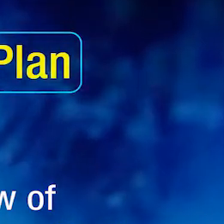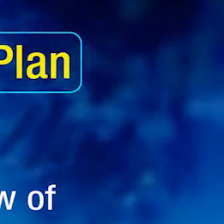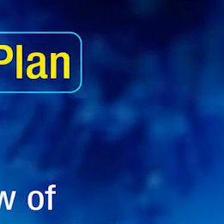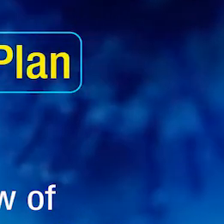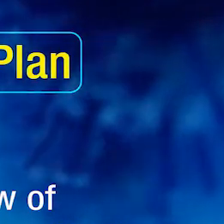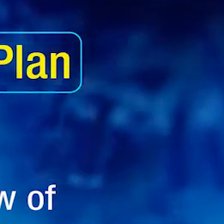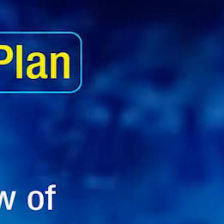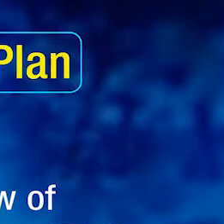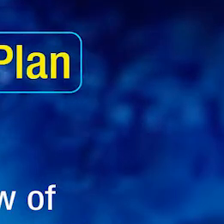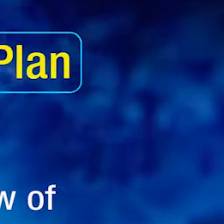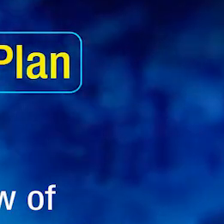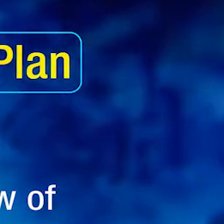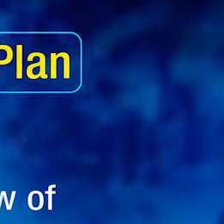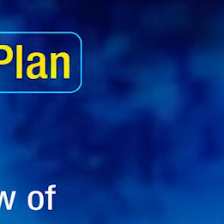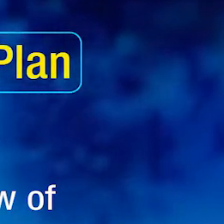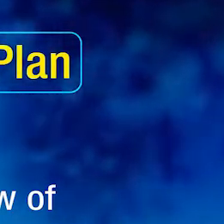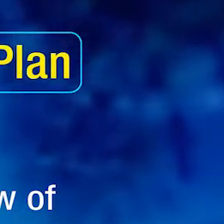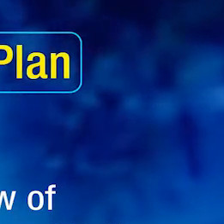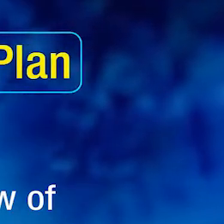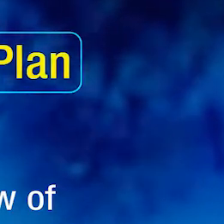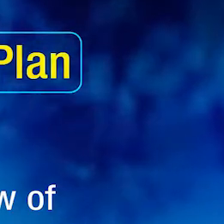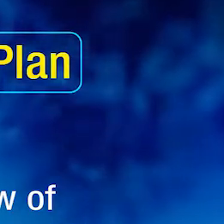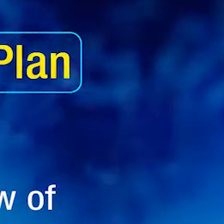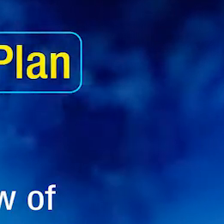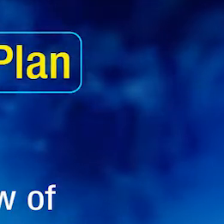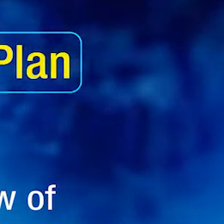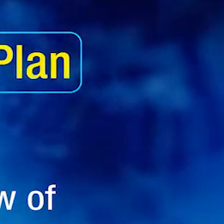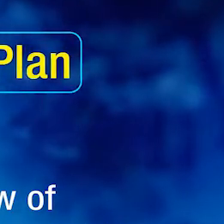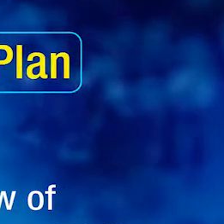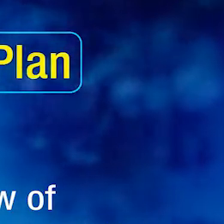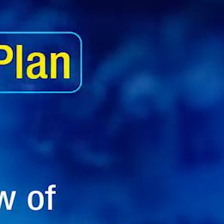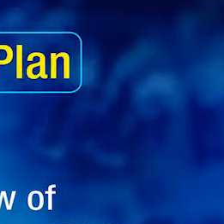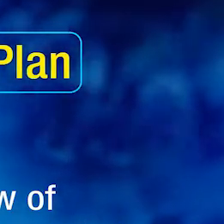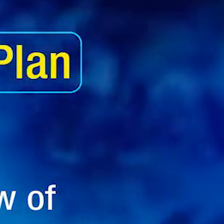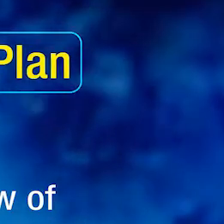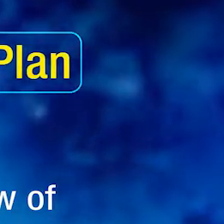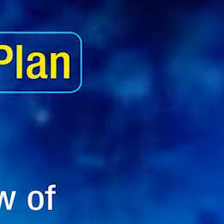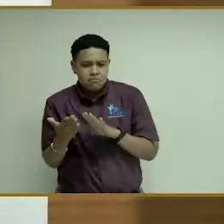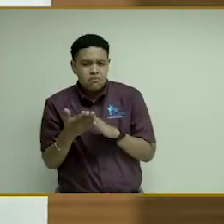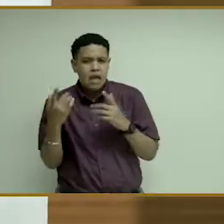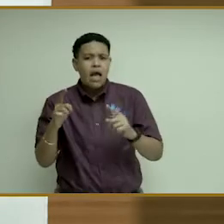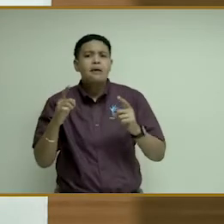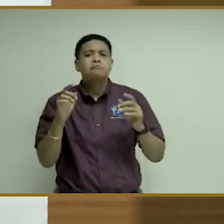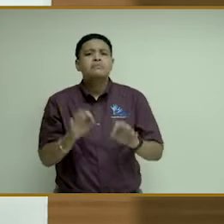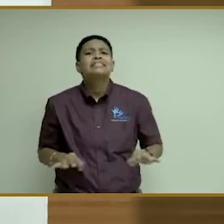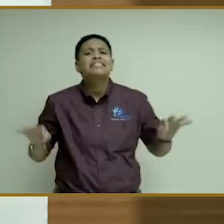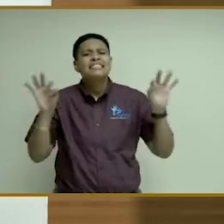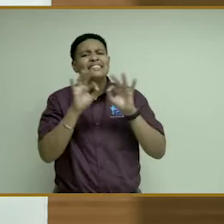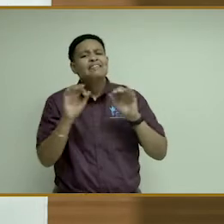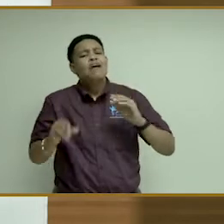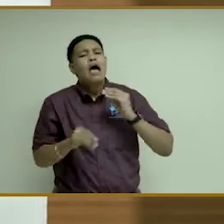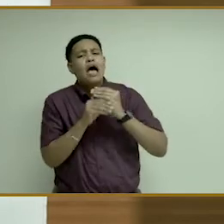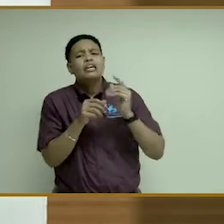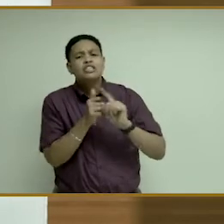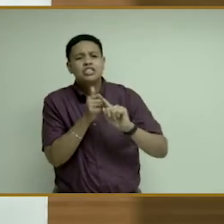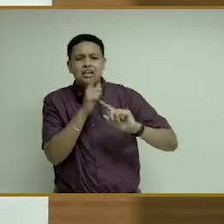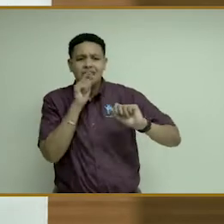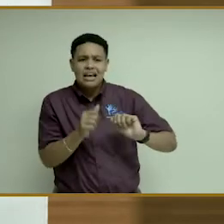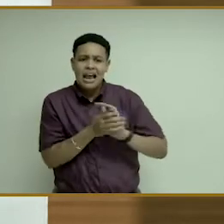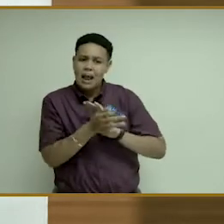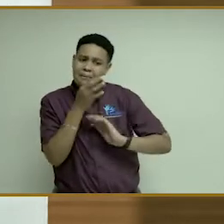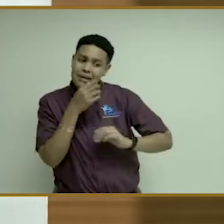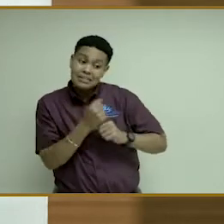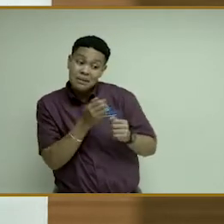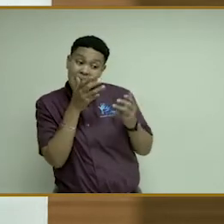2208 posts for community health aids, significant addition of capacity, making